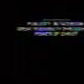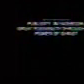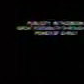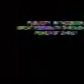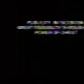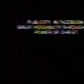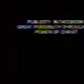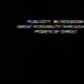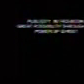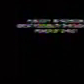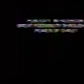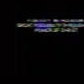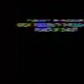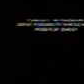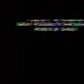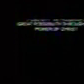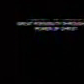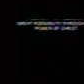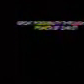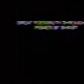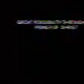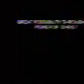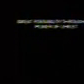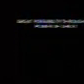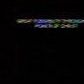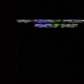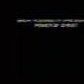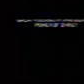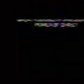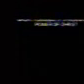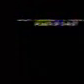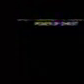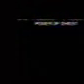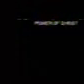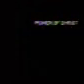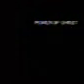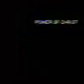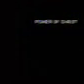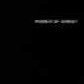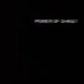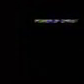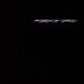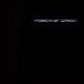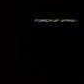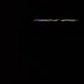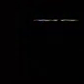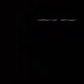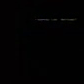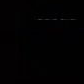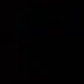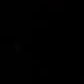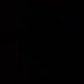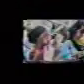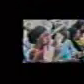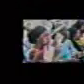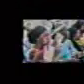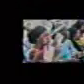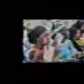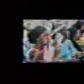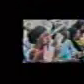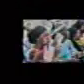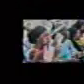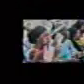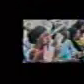We can bear one another's body. We can stand in the gap. We can ask God